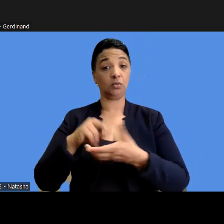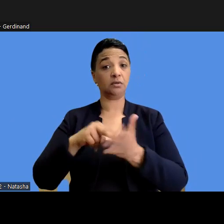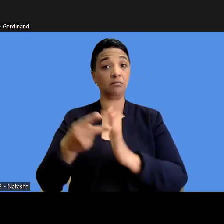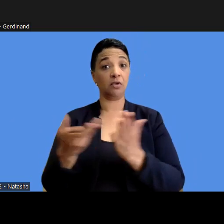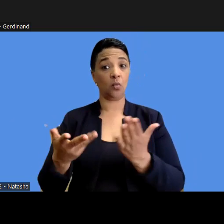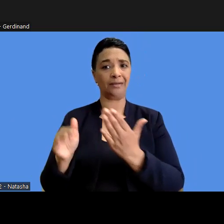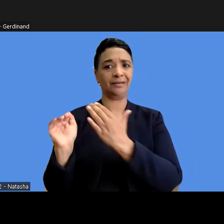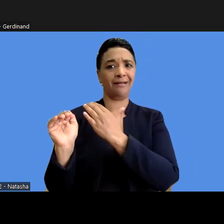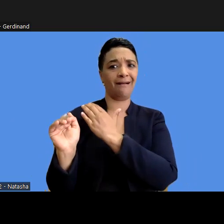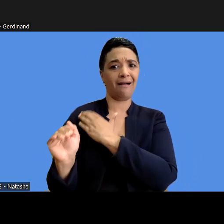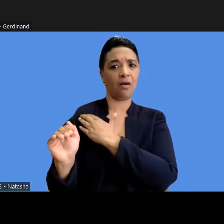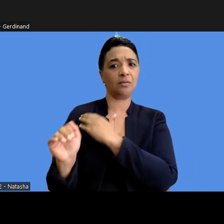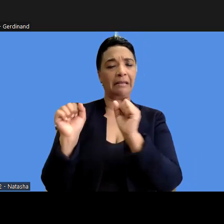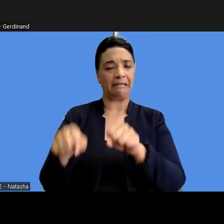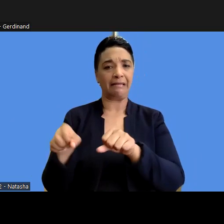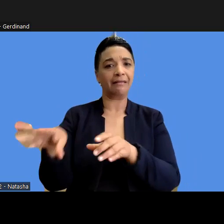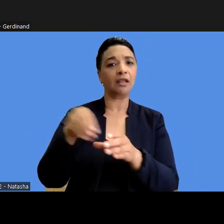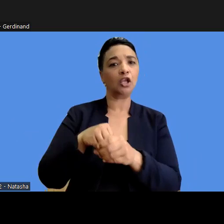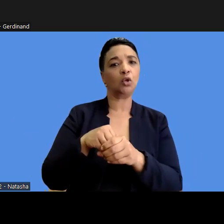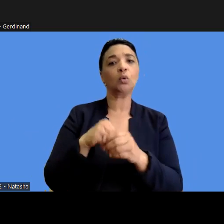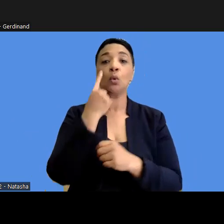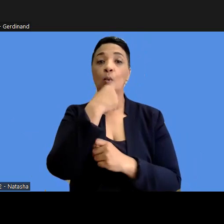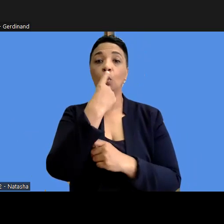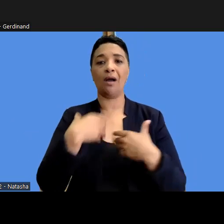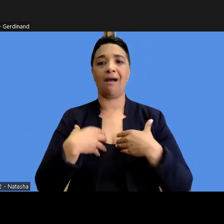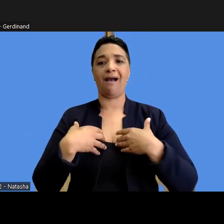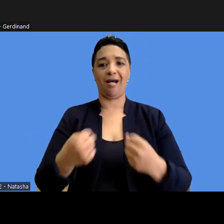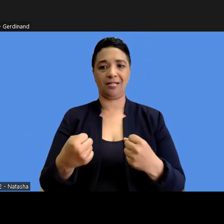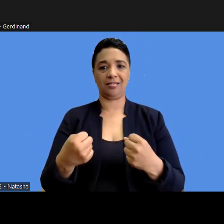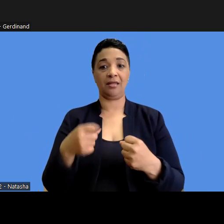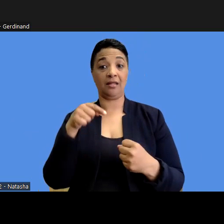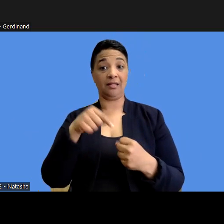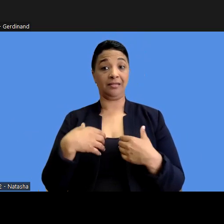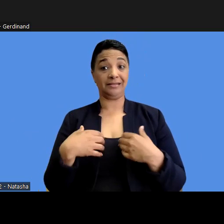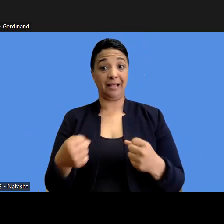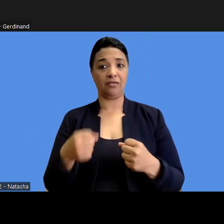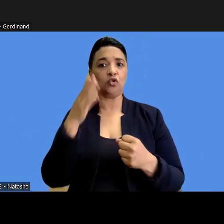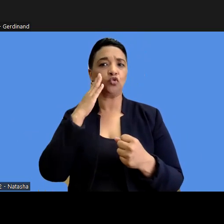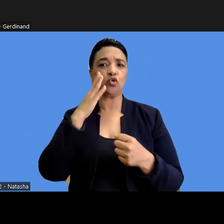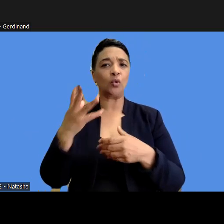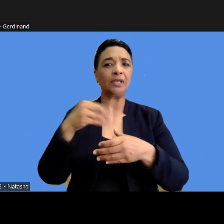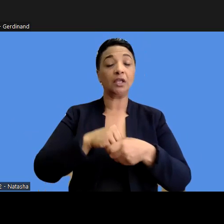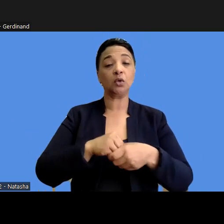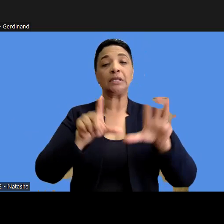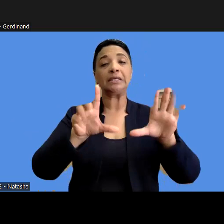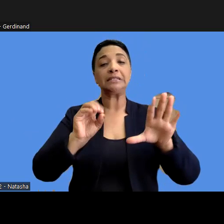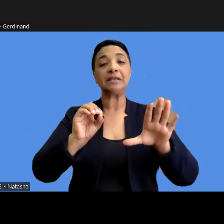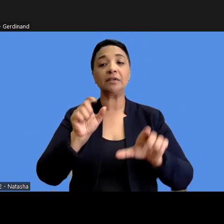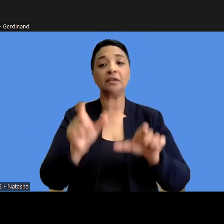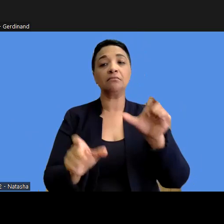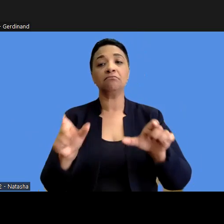NGOs knows how to about the inclusion of persons with disability in their program, and they will